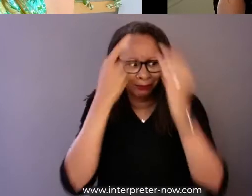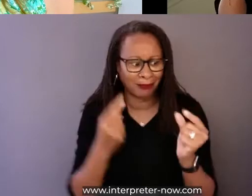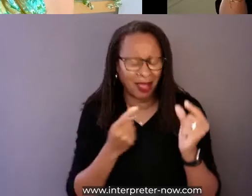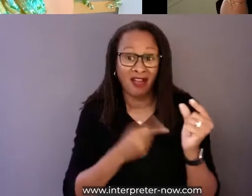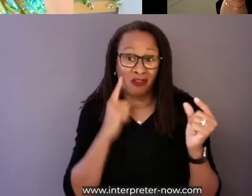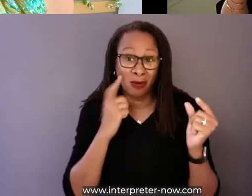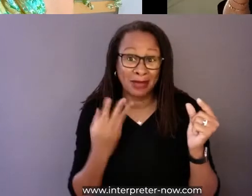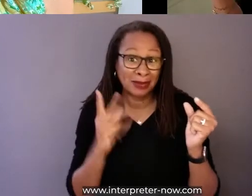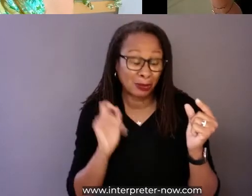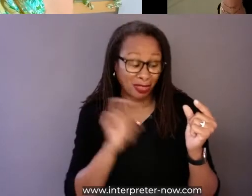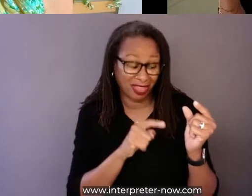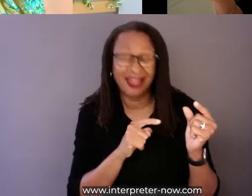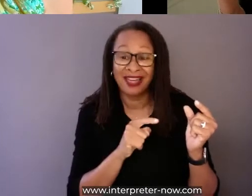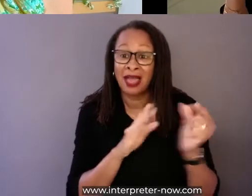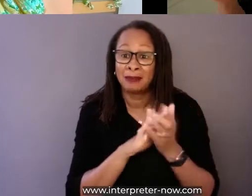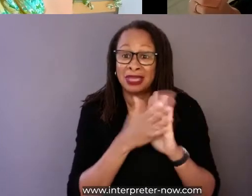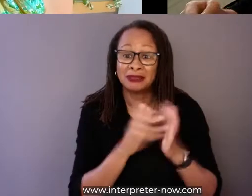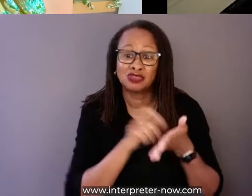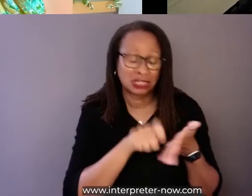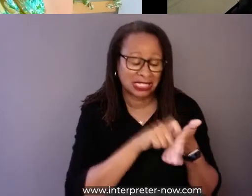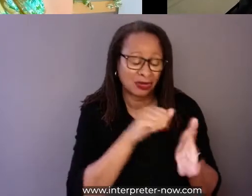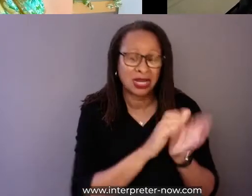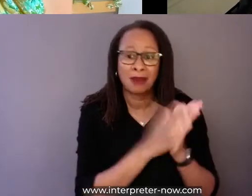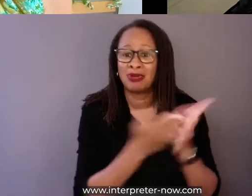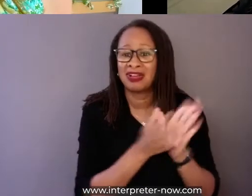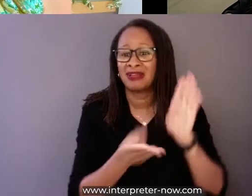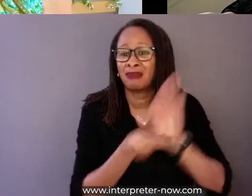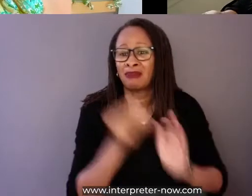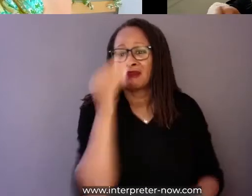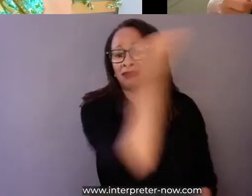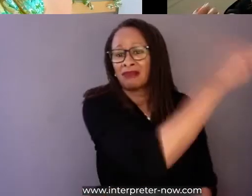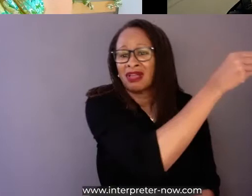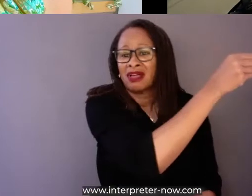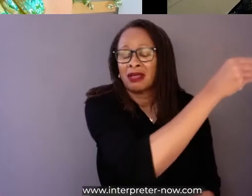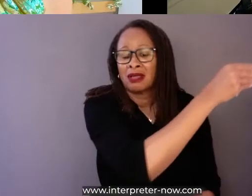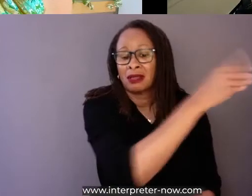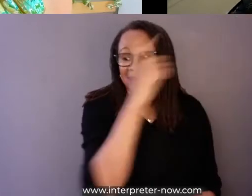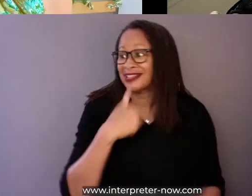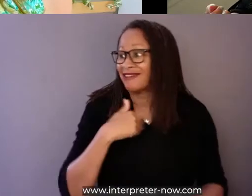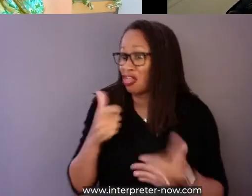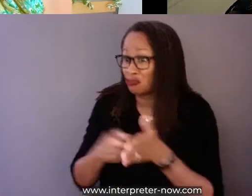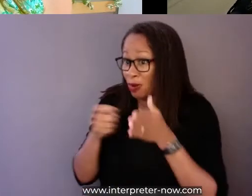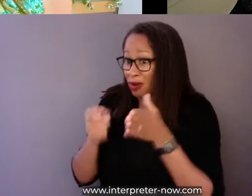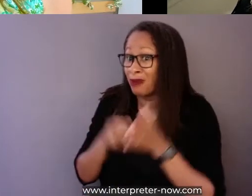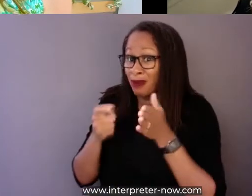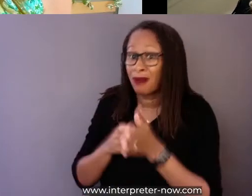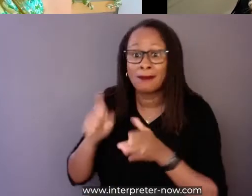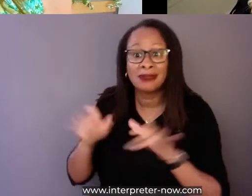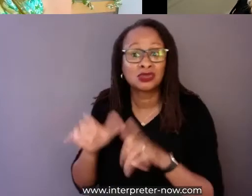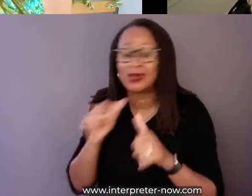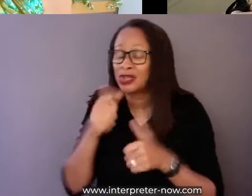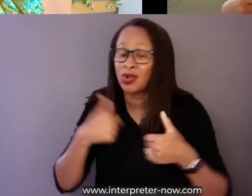little thought bubble turns into, you know, being written down in a notebook and put away somewhere because there are other obligations and they don't have the